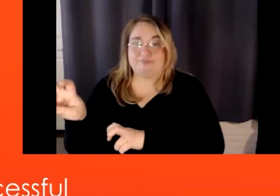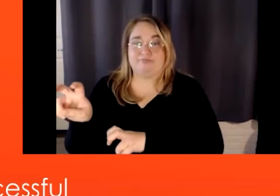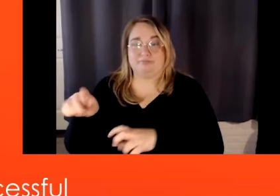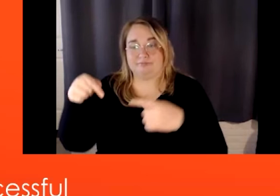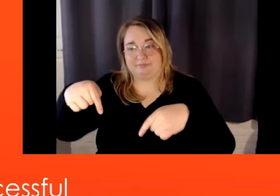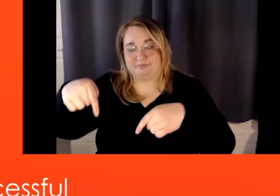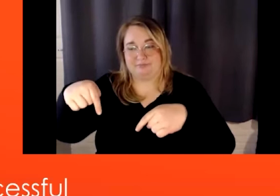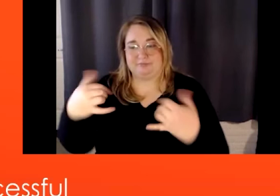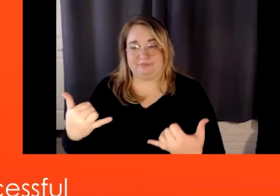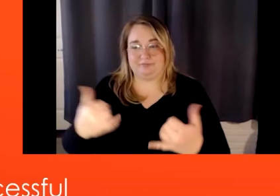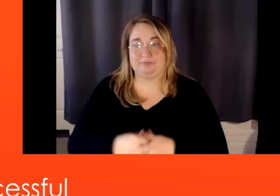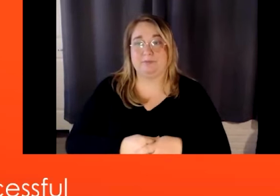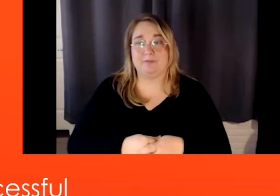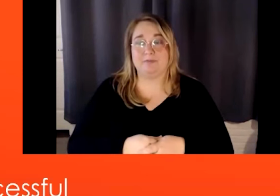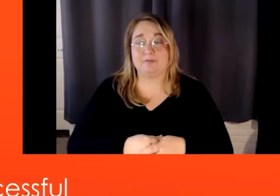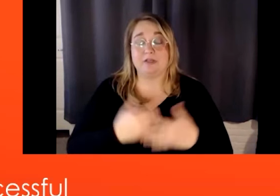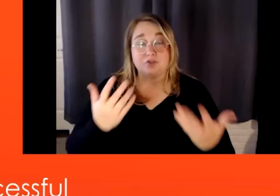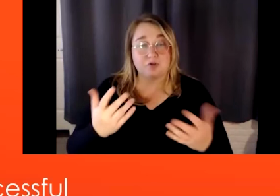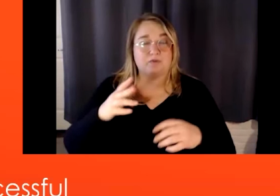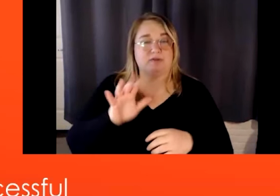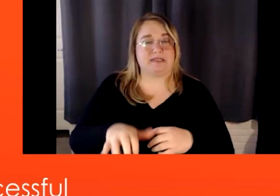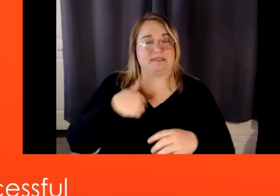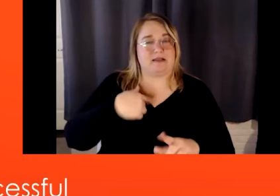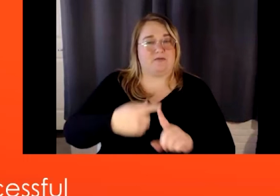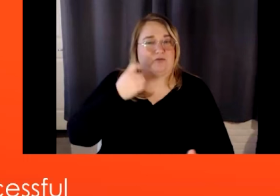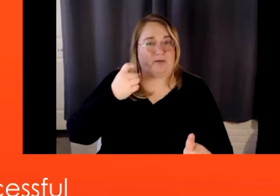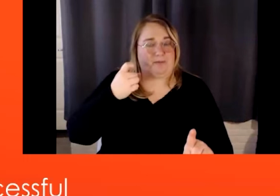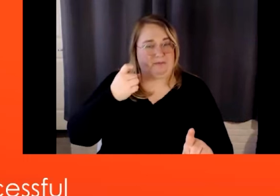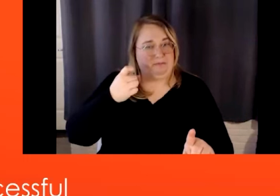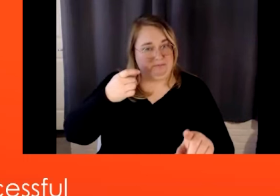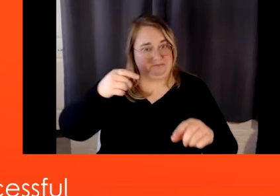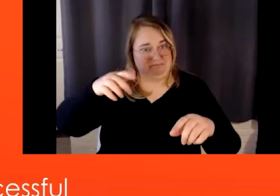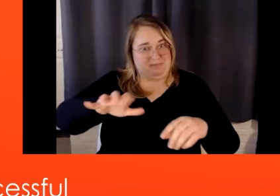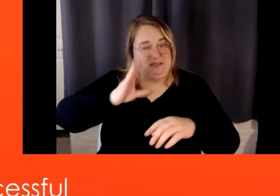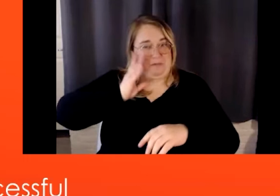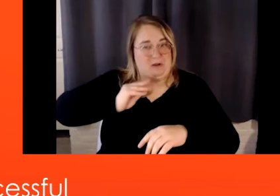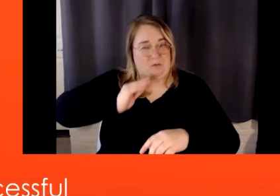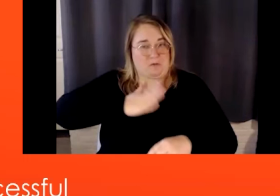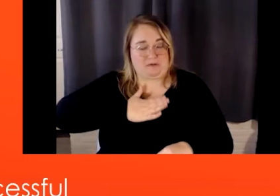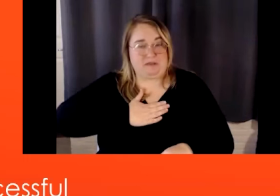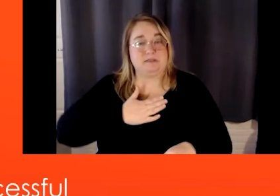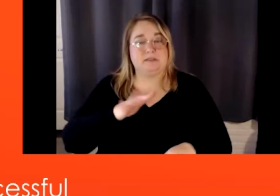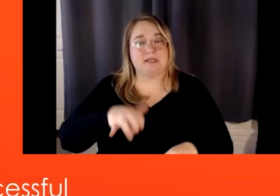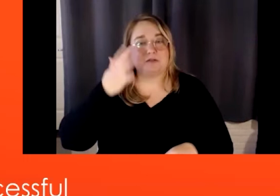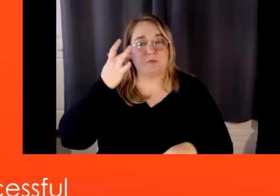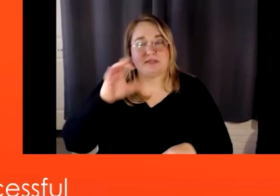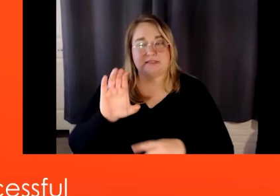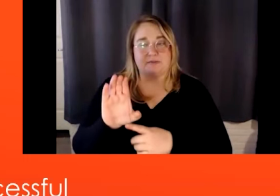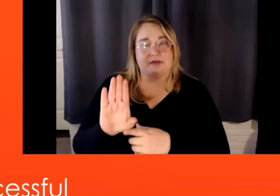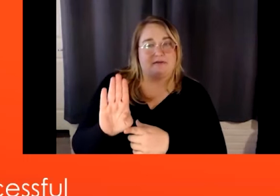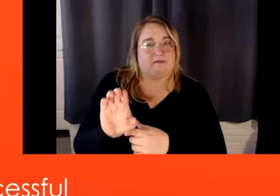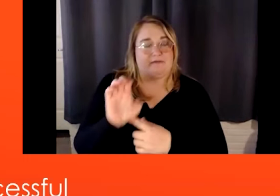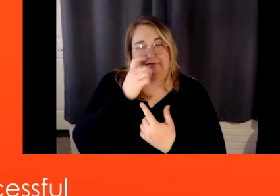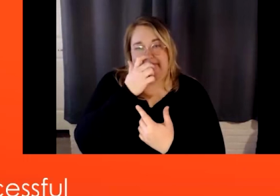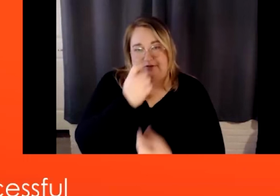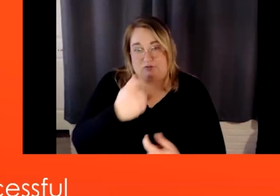So that's where I come from and why CBE interests me. And by the way, yesterday,